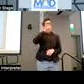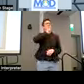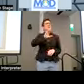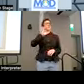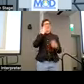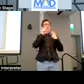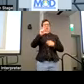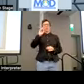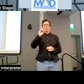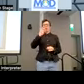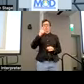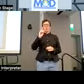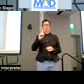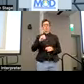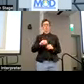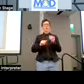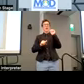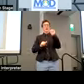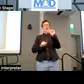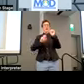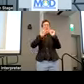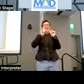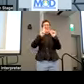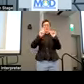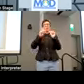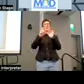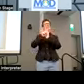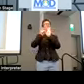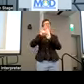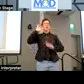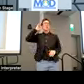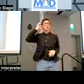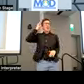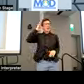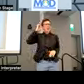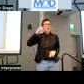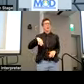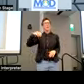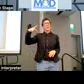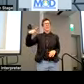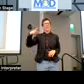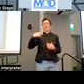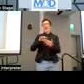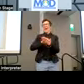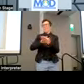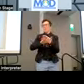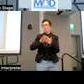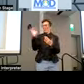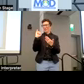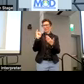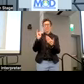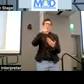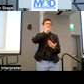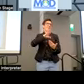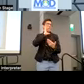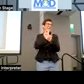they have. It's AD and there's a radio signal coming off the D and then the P and then the braille letters from AD and P below it.